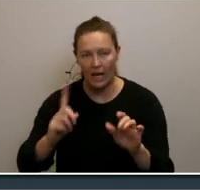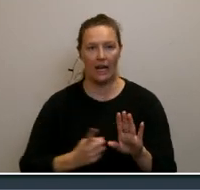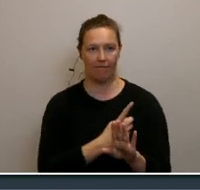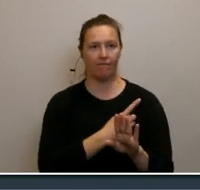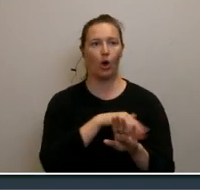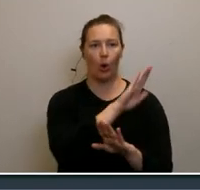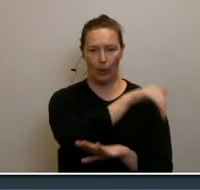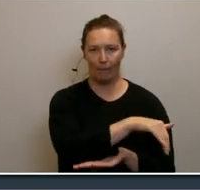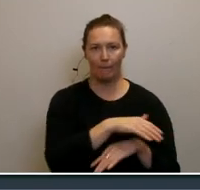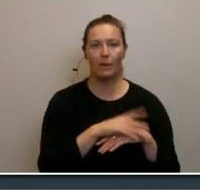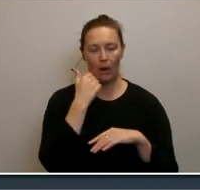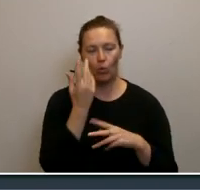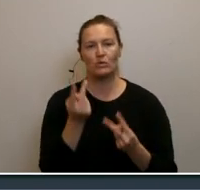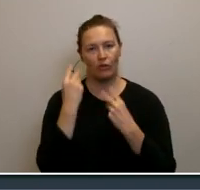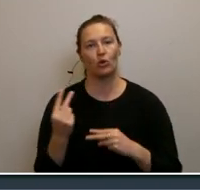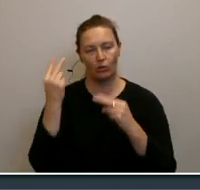constantly looking and reviewing that.